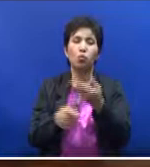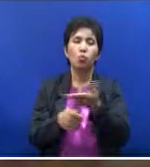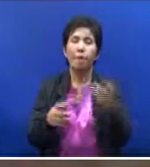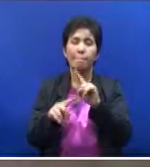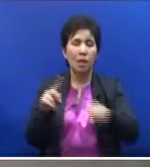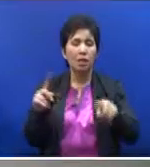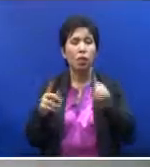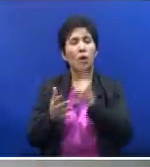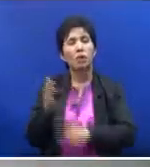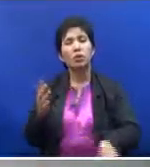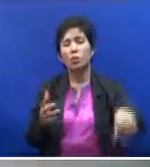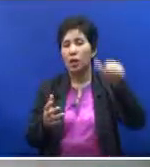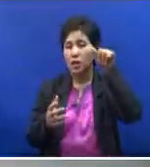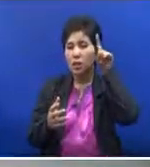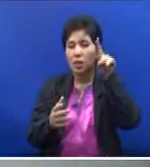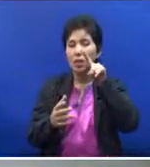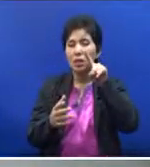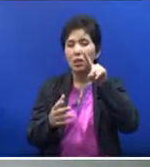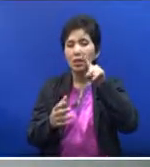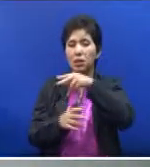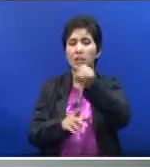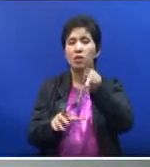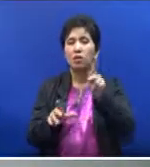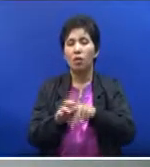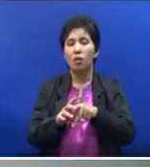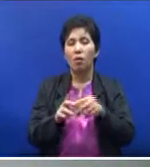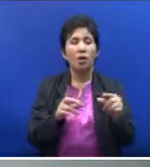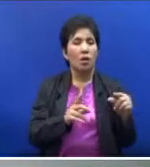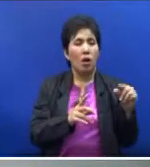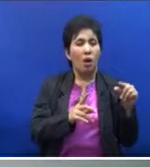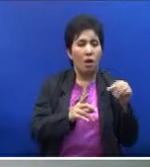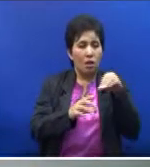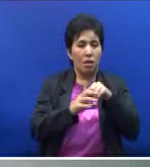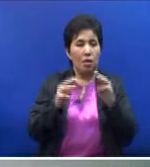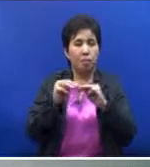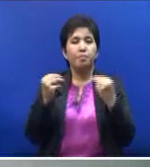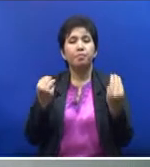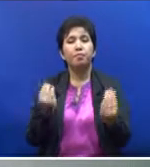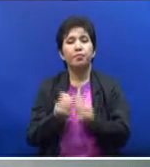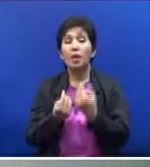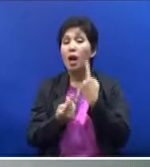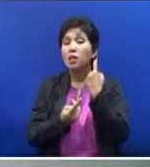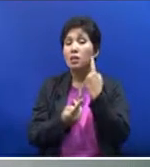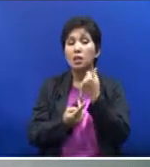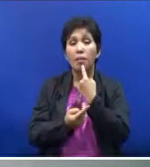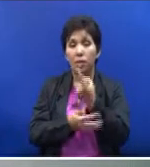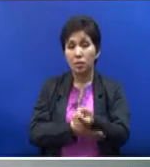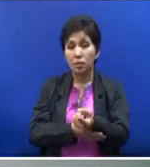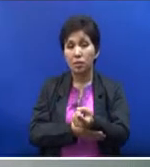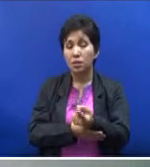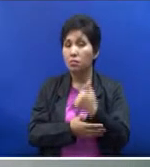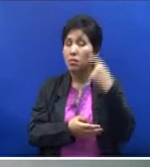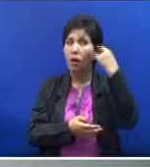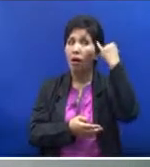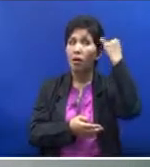what you have to understand that ethnography involves field work in certain society. You remember when I mentioned just now? Okay, you